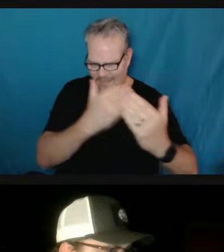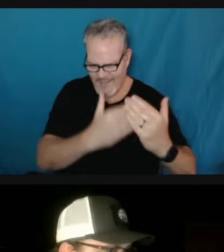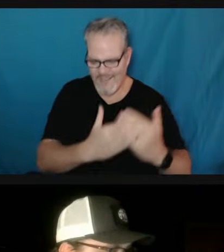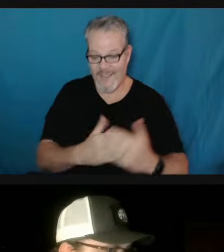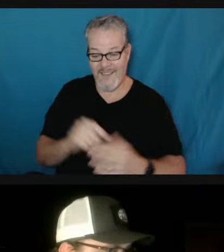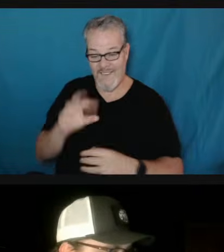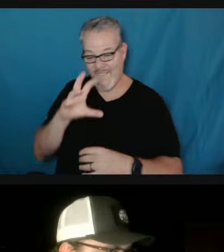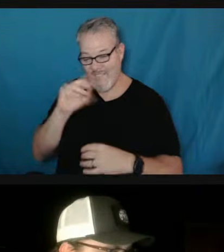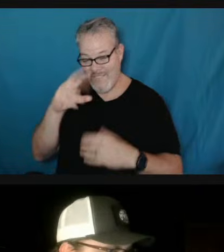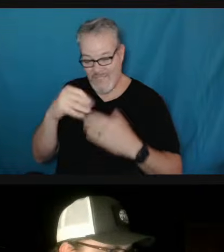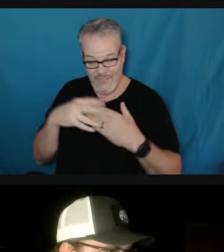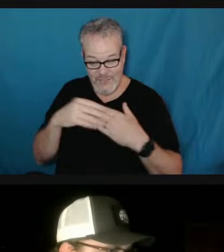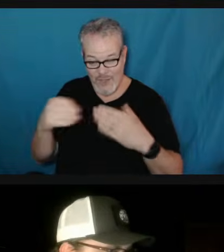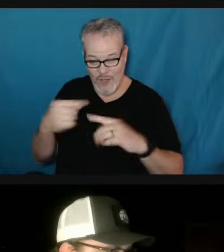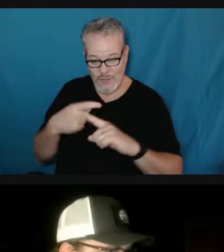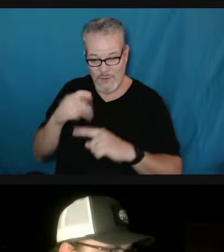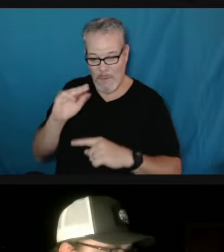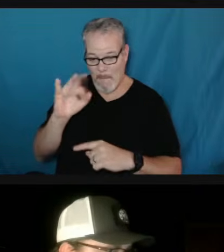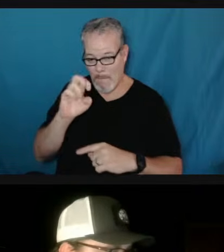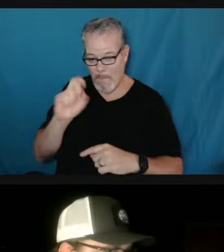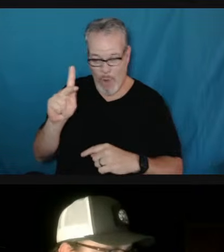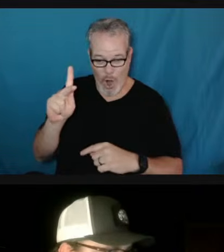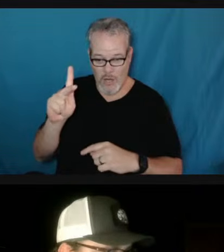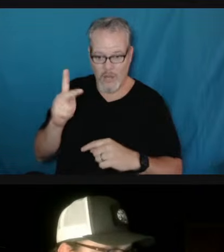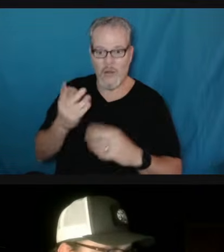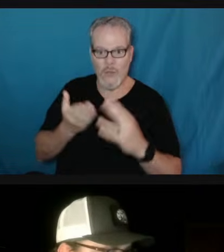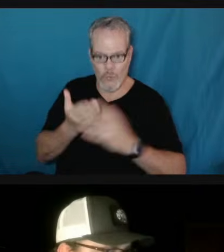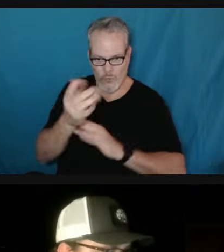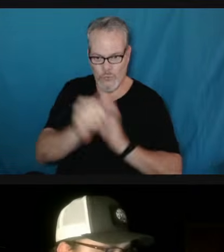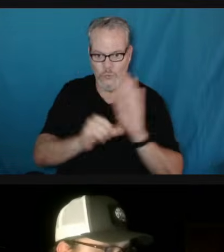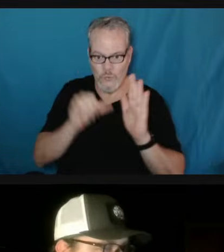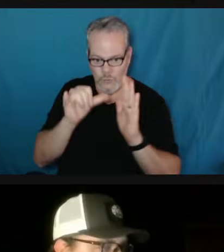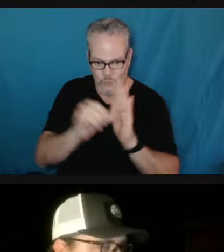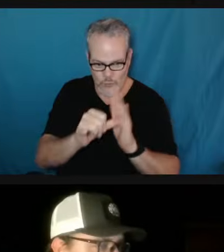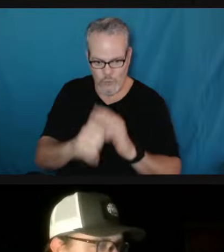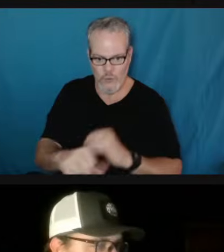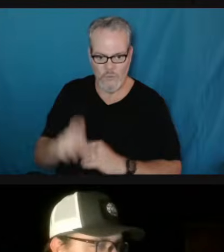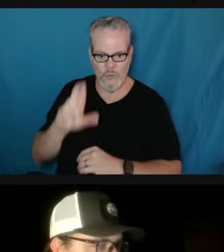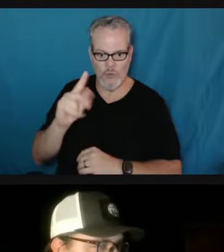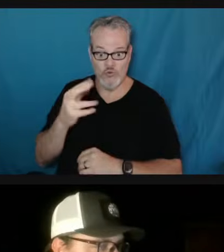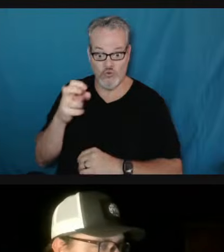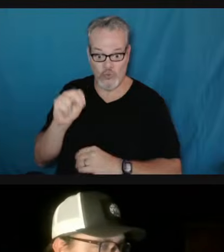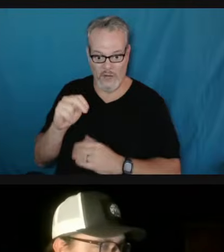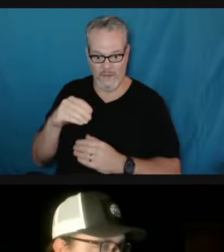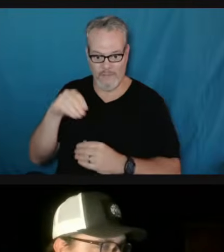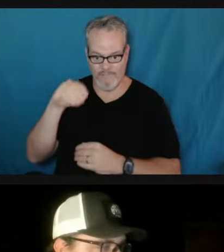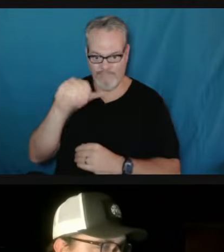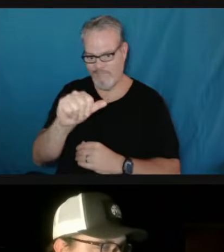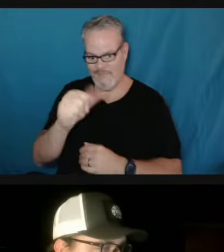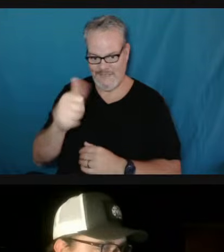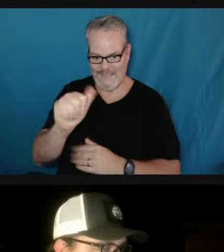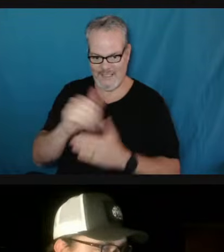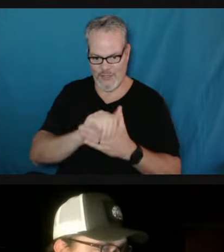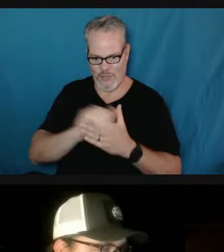$50 donation just came through on over on YouTube. Raven made a $10 donation over